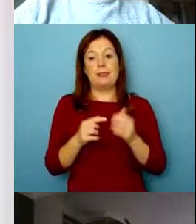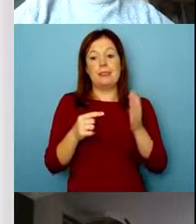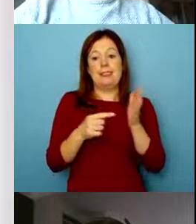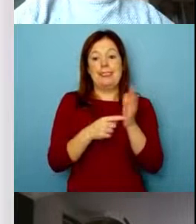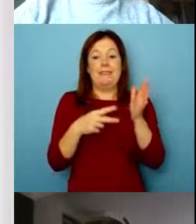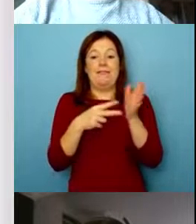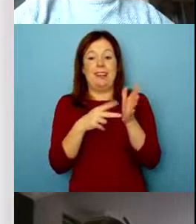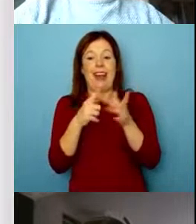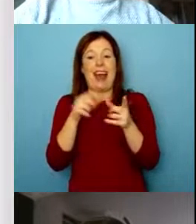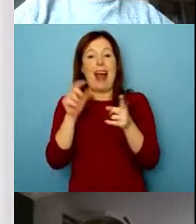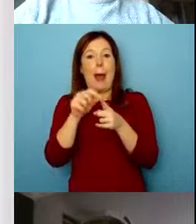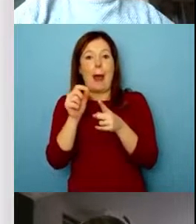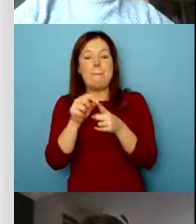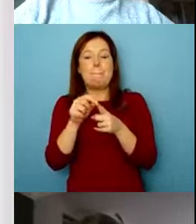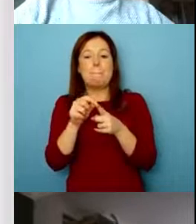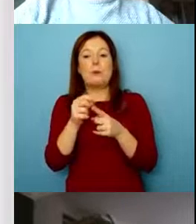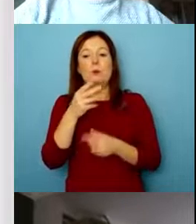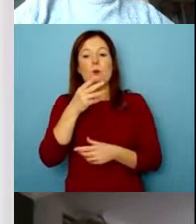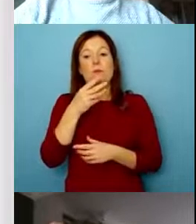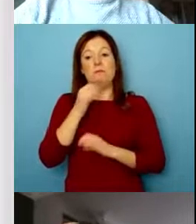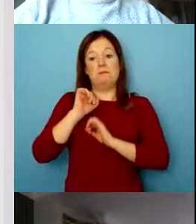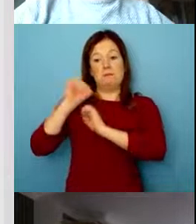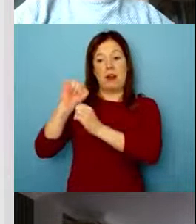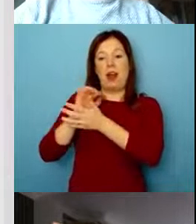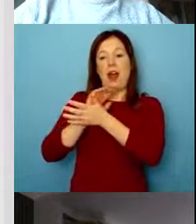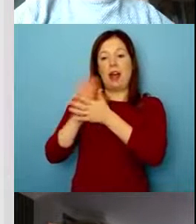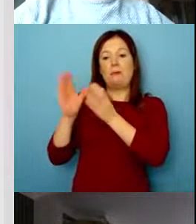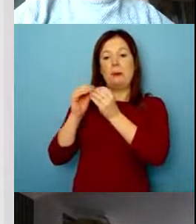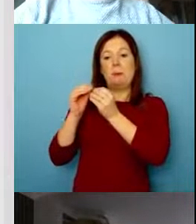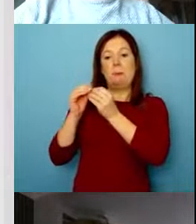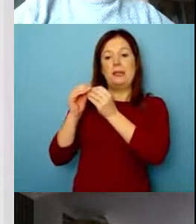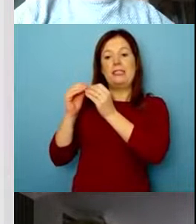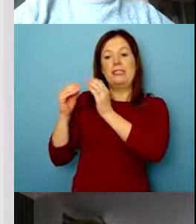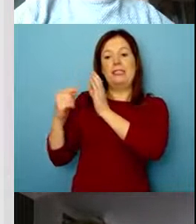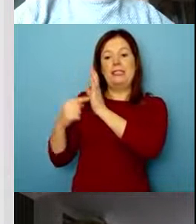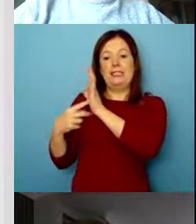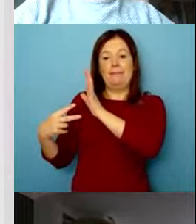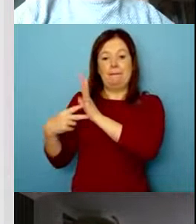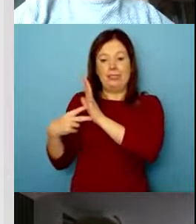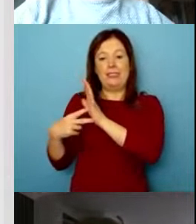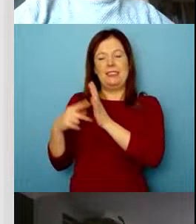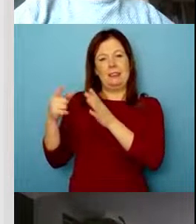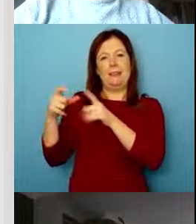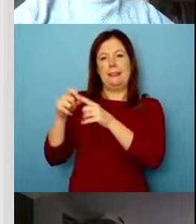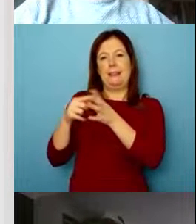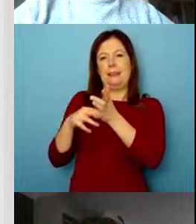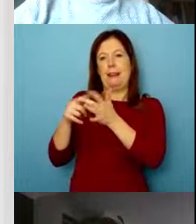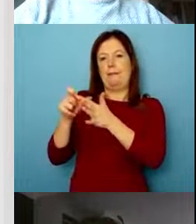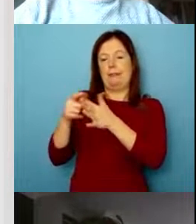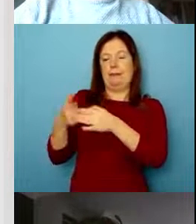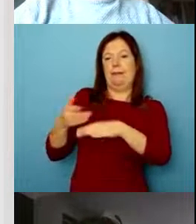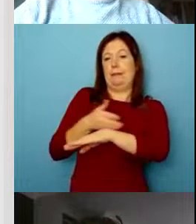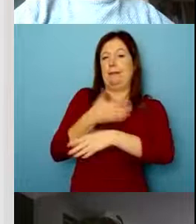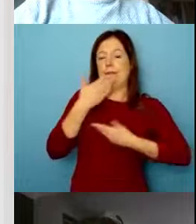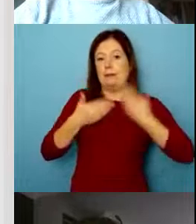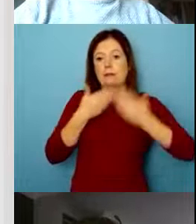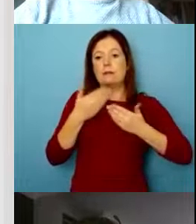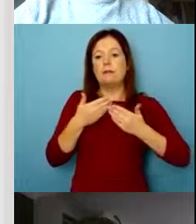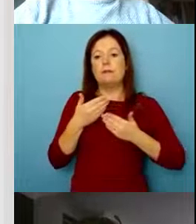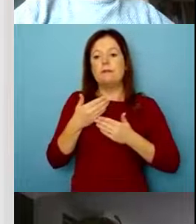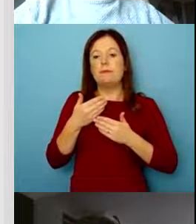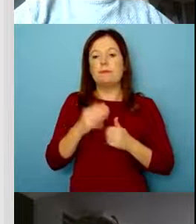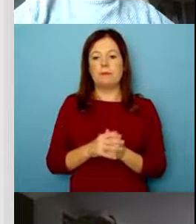app is created through HBB TV, which David talked about just now, which is